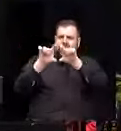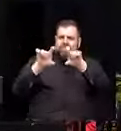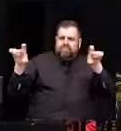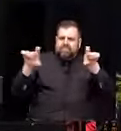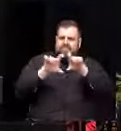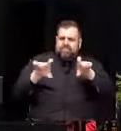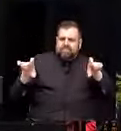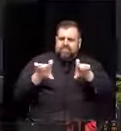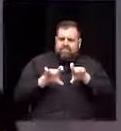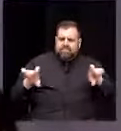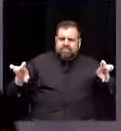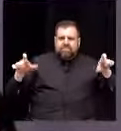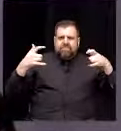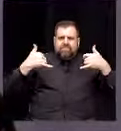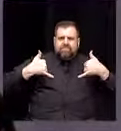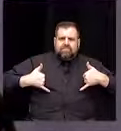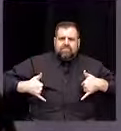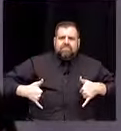star-spangled